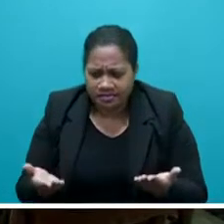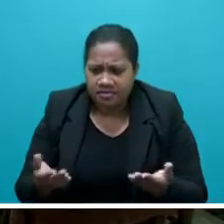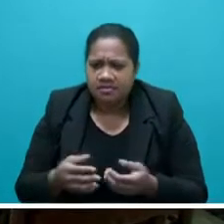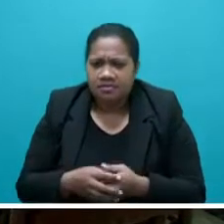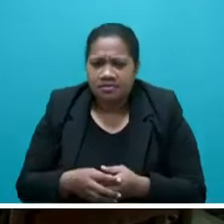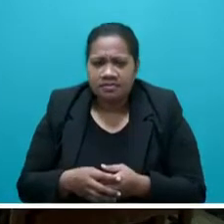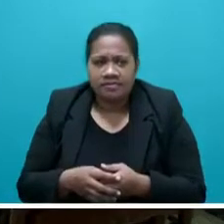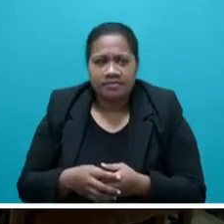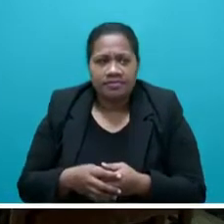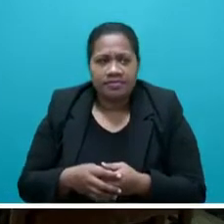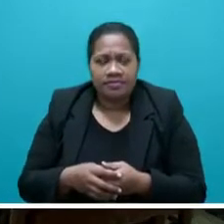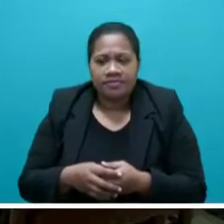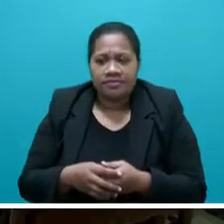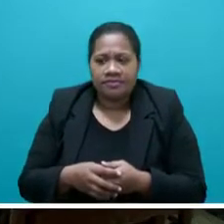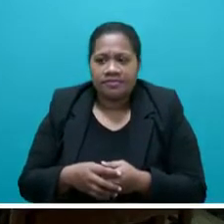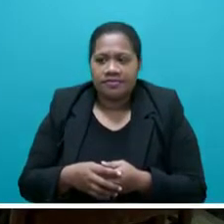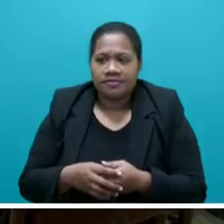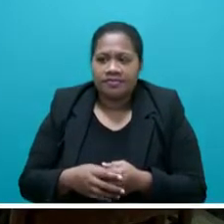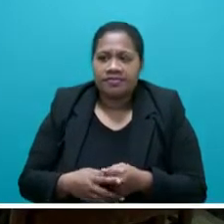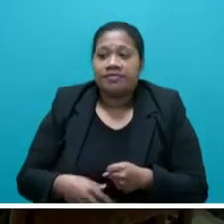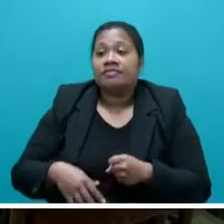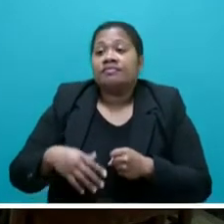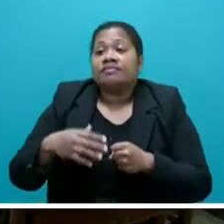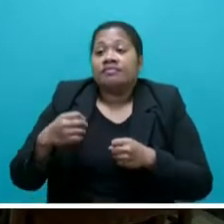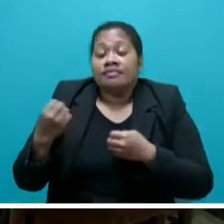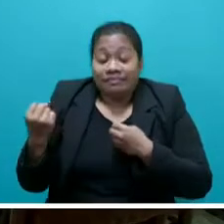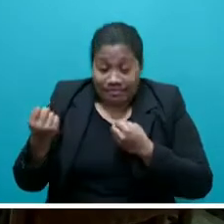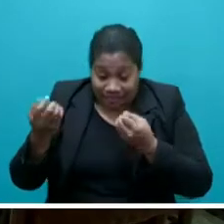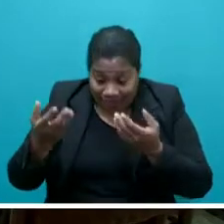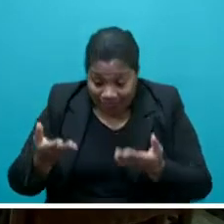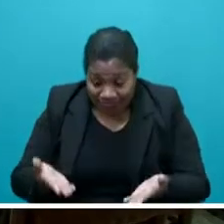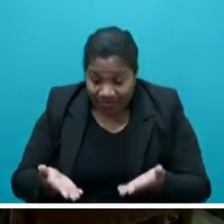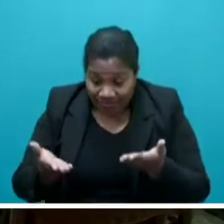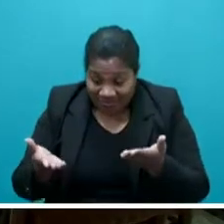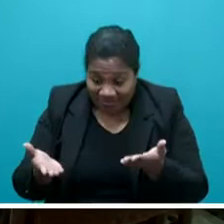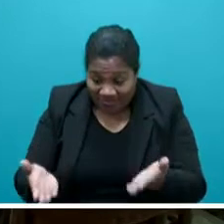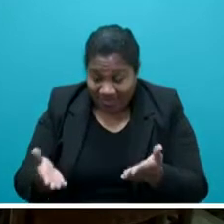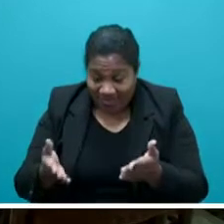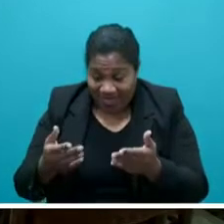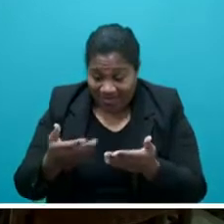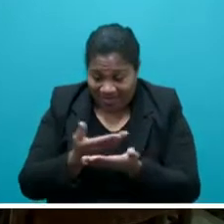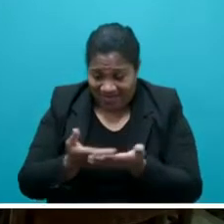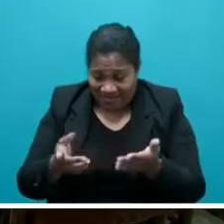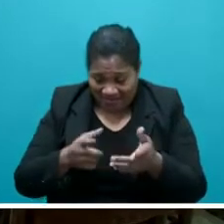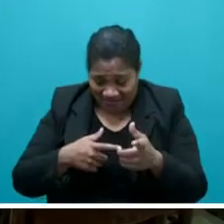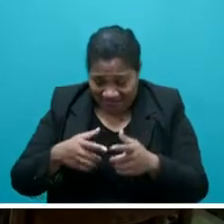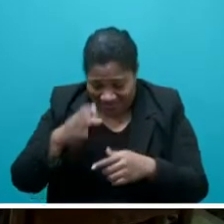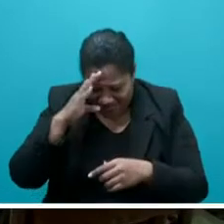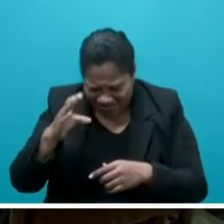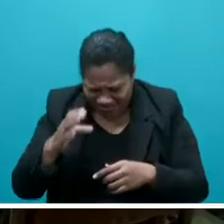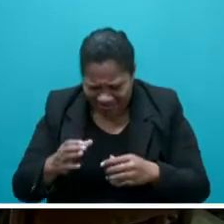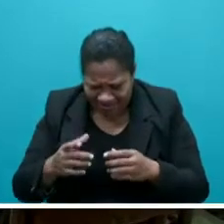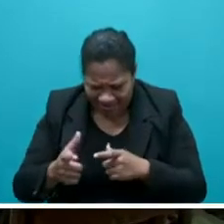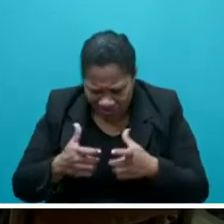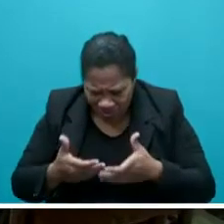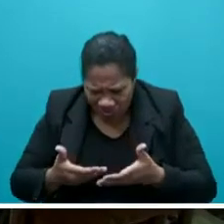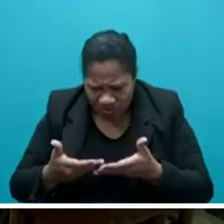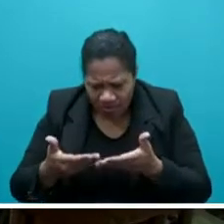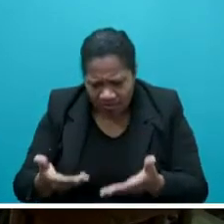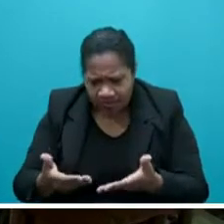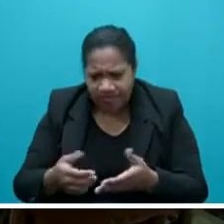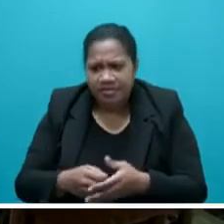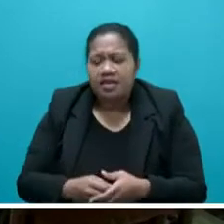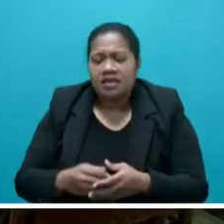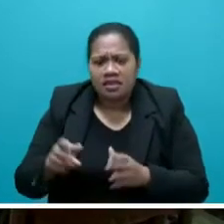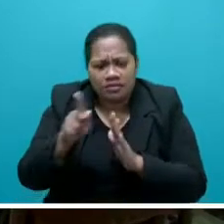an iota of alternative philosophical outlook for this country, an iota of sound economic policies, an iota of sound policies